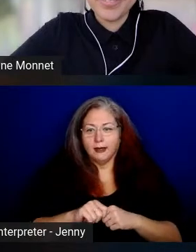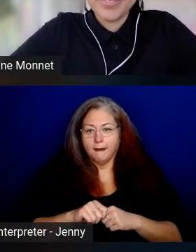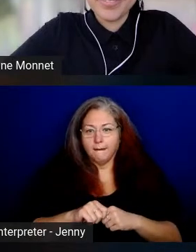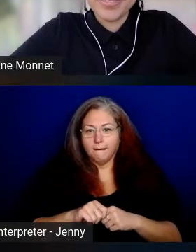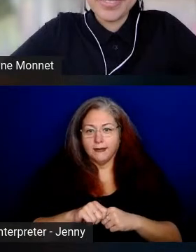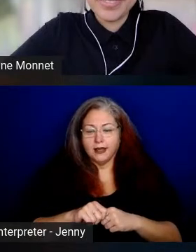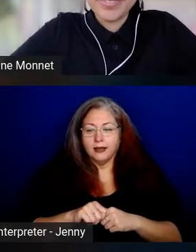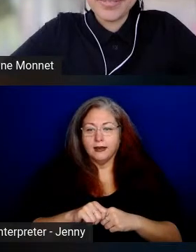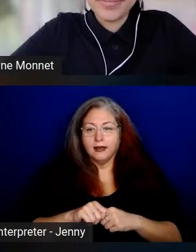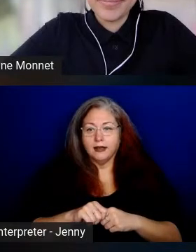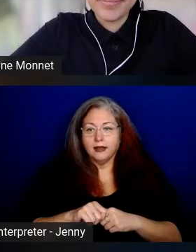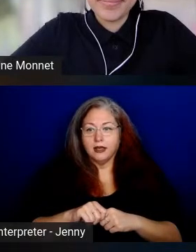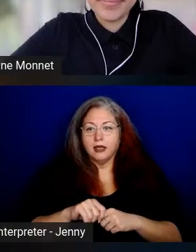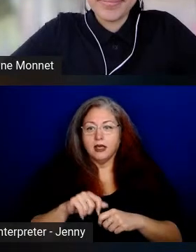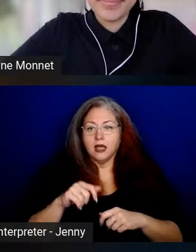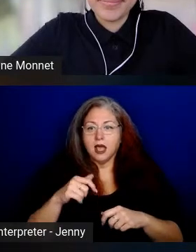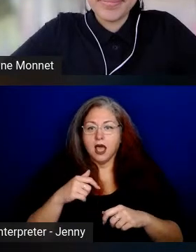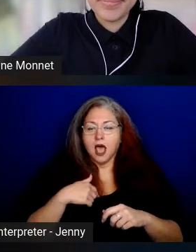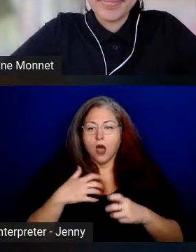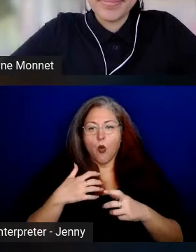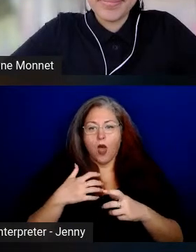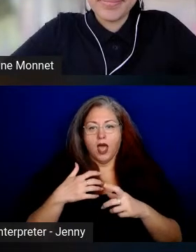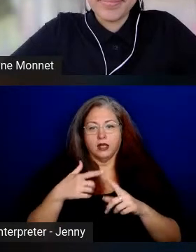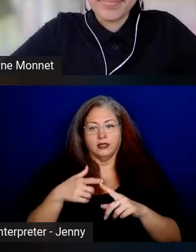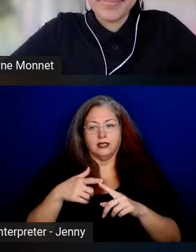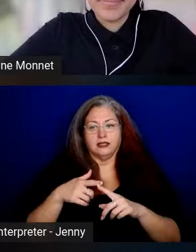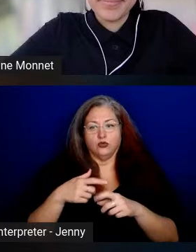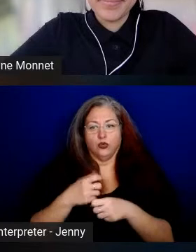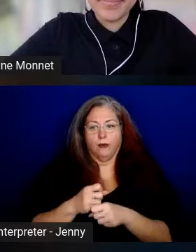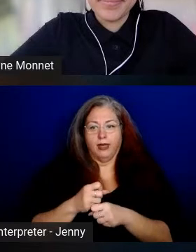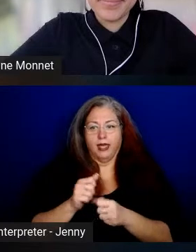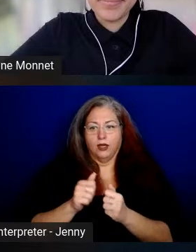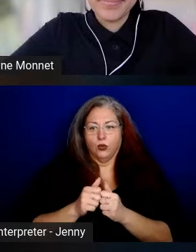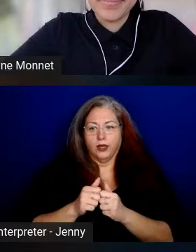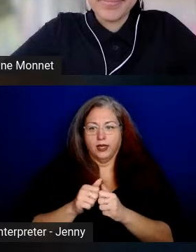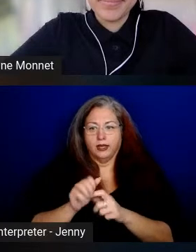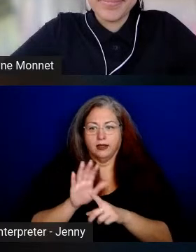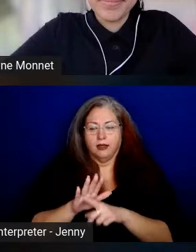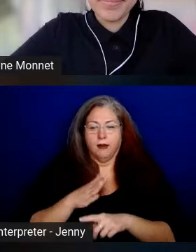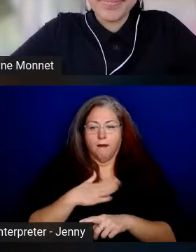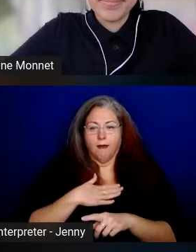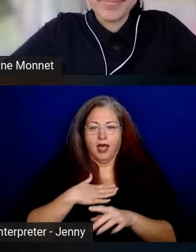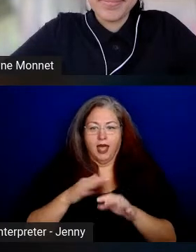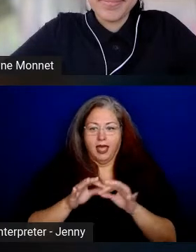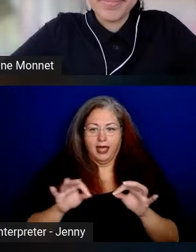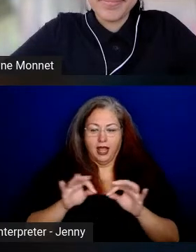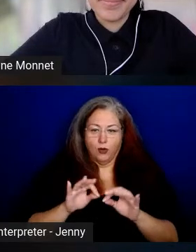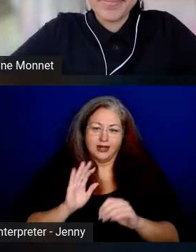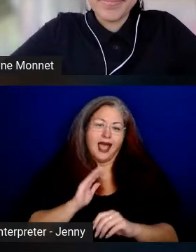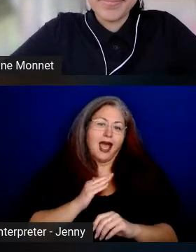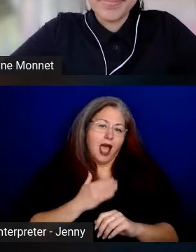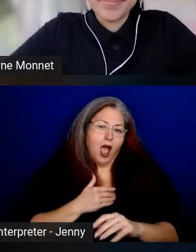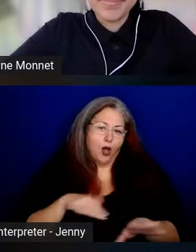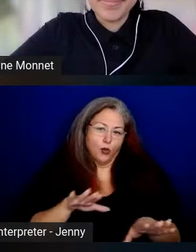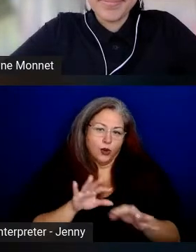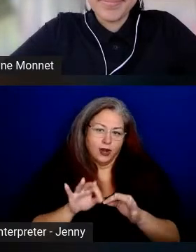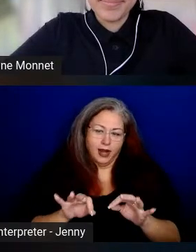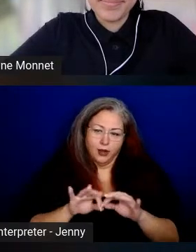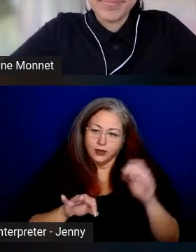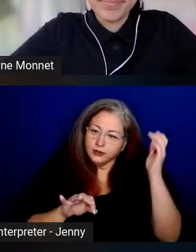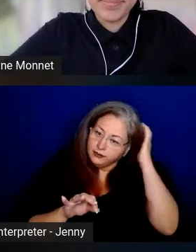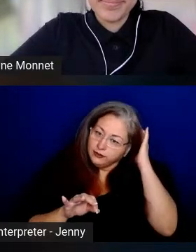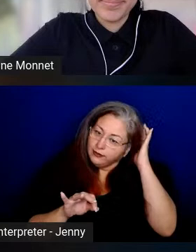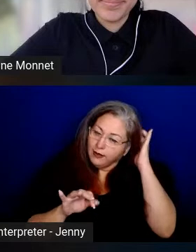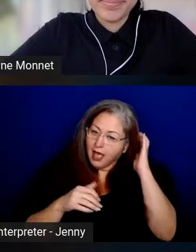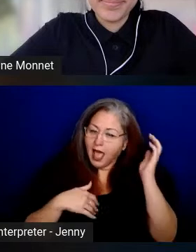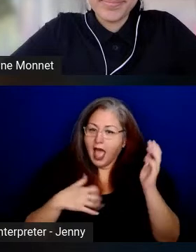I really wanted to make a version of this film in my language, in our language. And, you know, as I